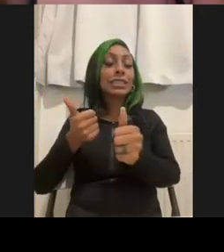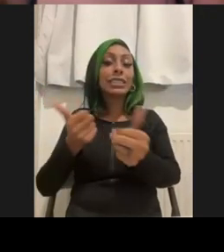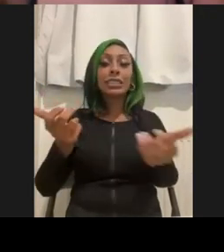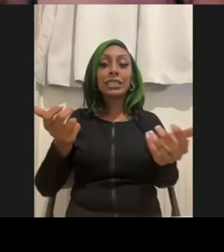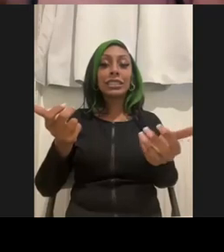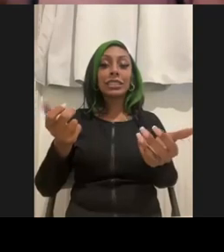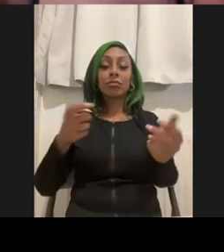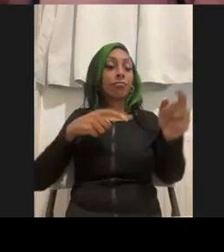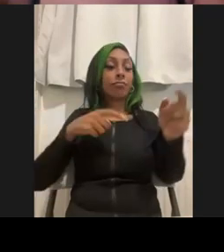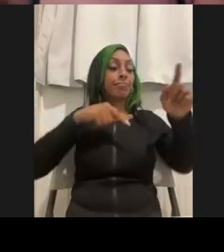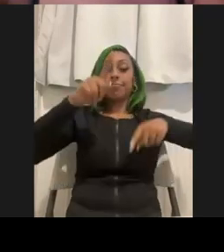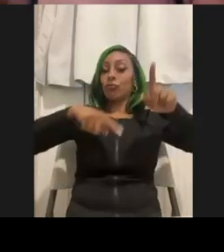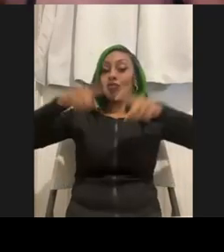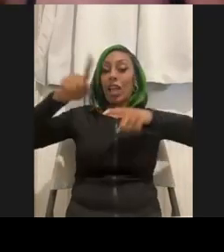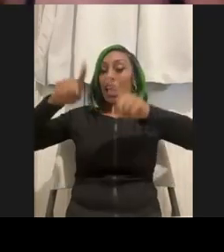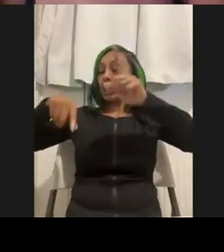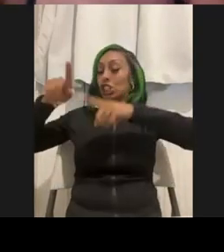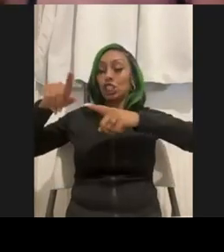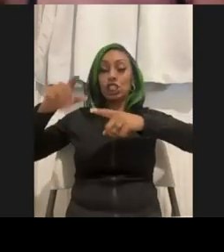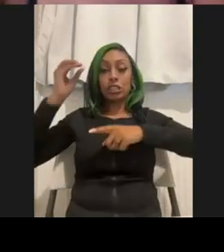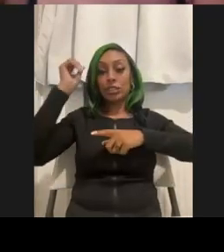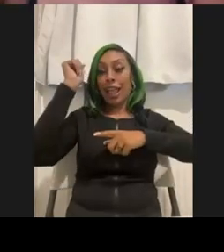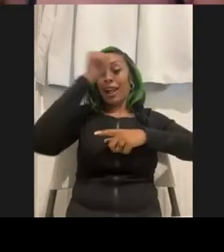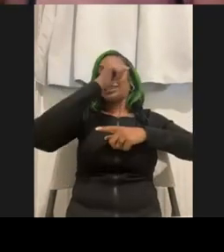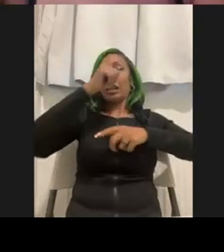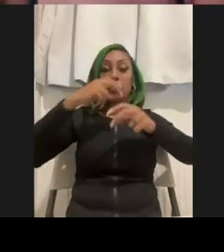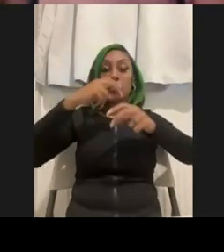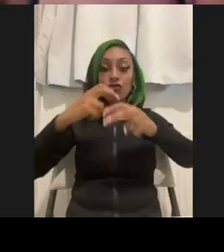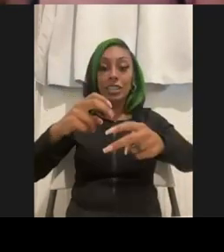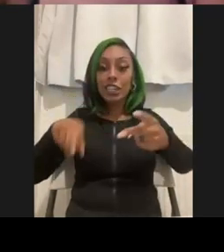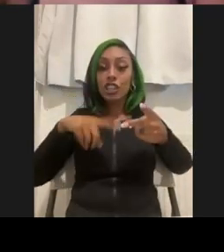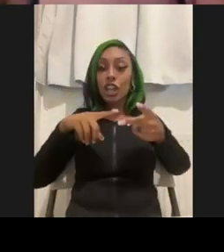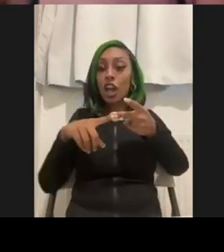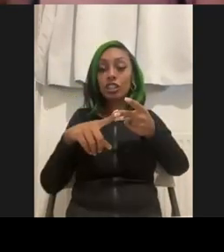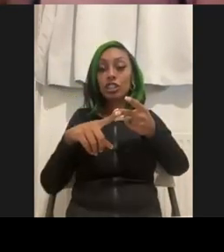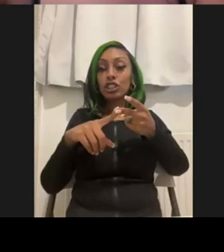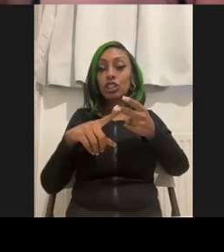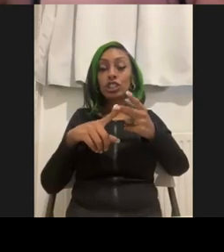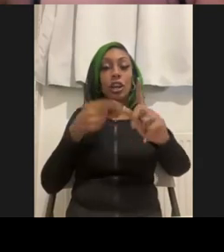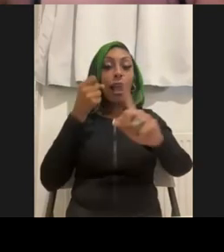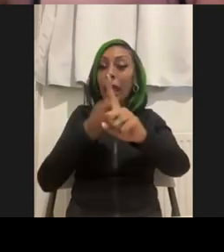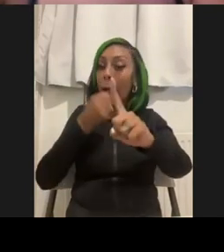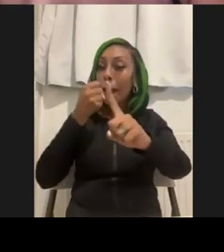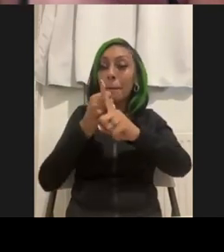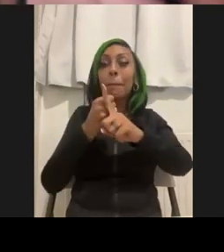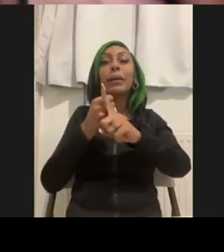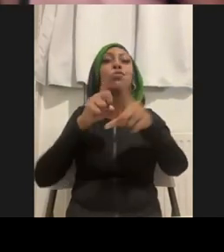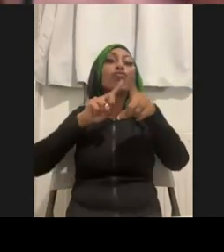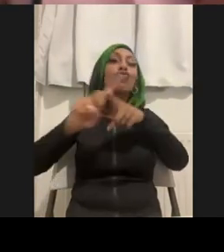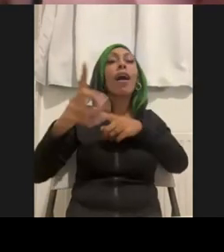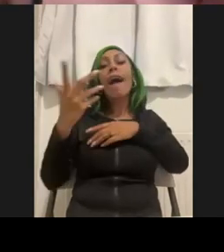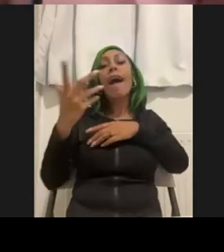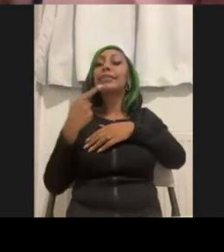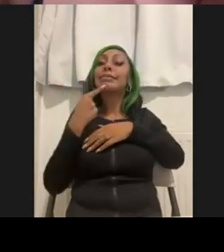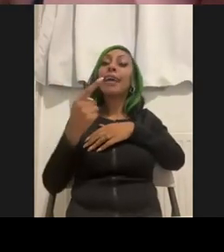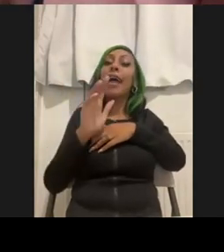whole range of other academic researchers and also campaigners as well, is to try and say,